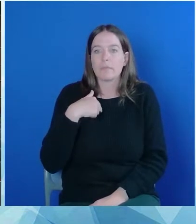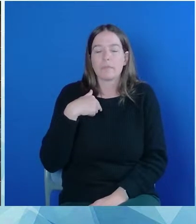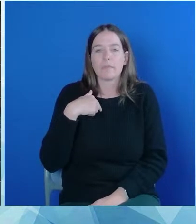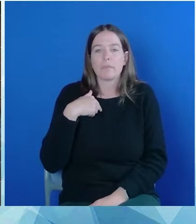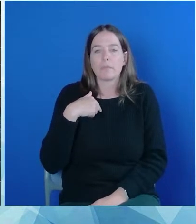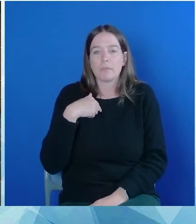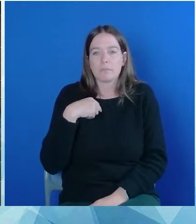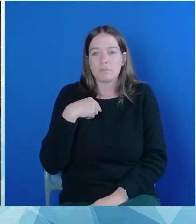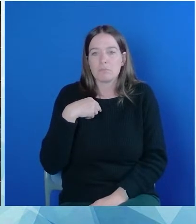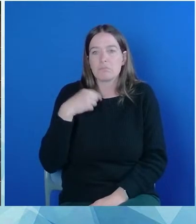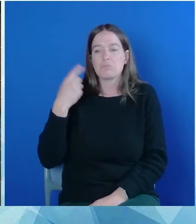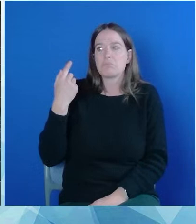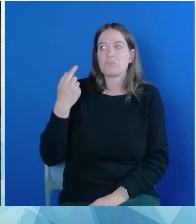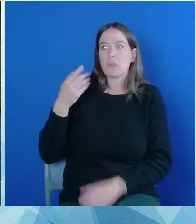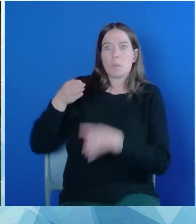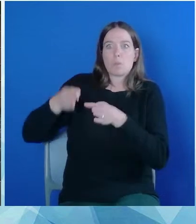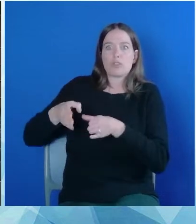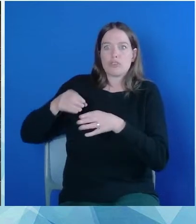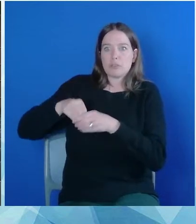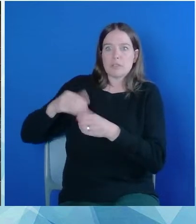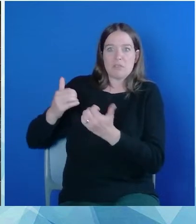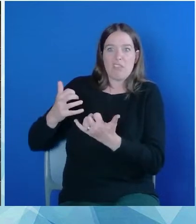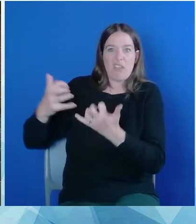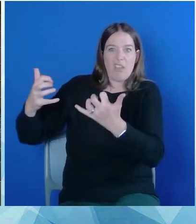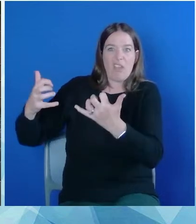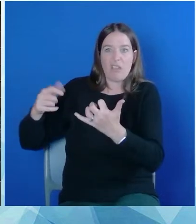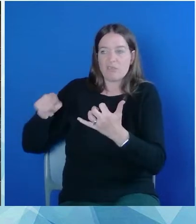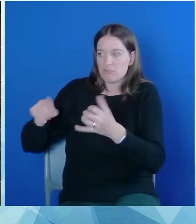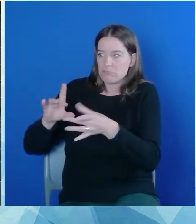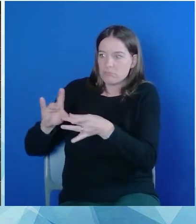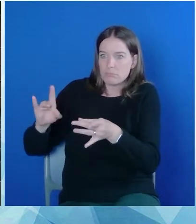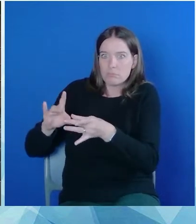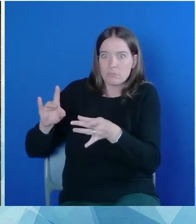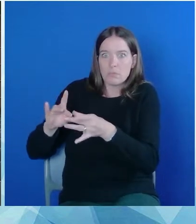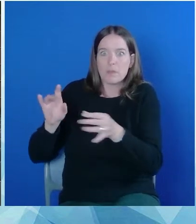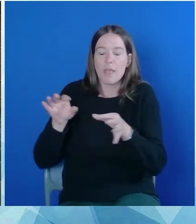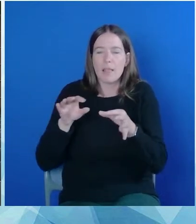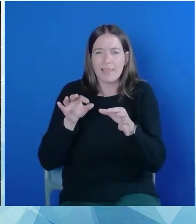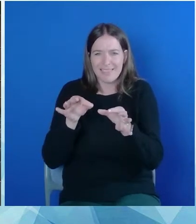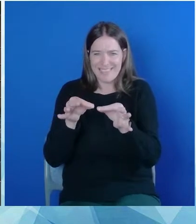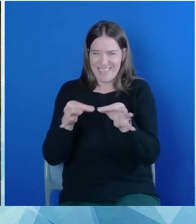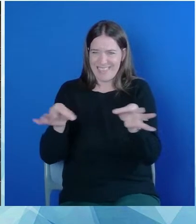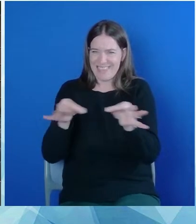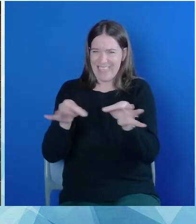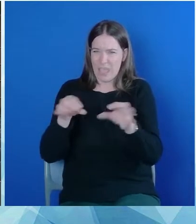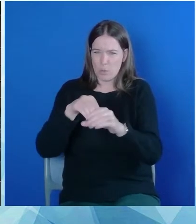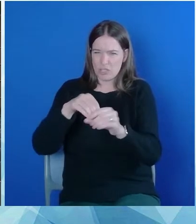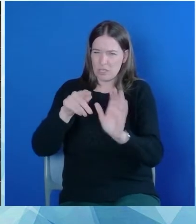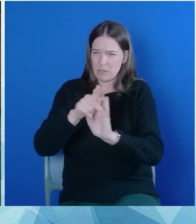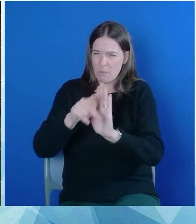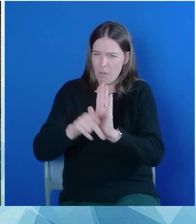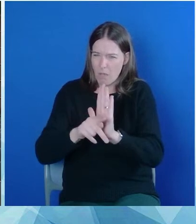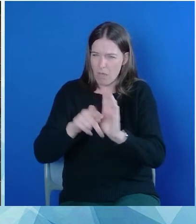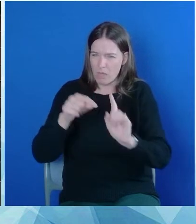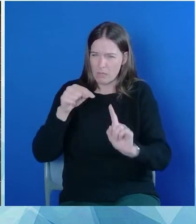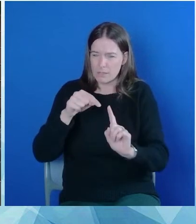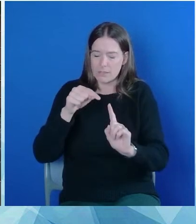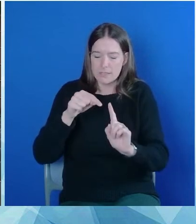audience just pointed out to me that the language in the policy